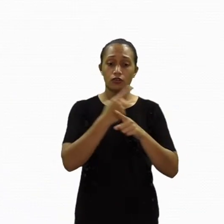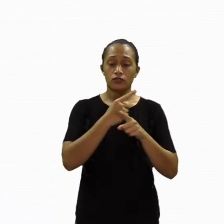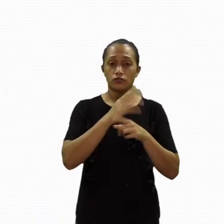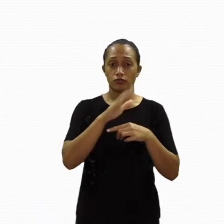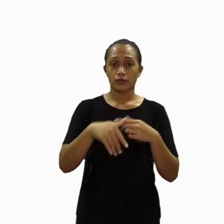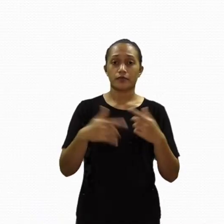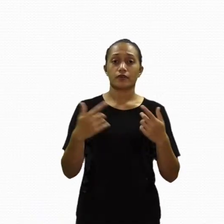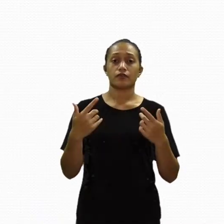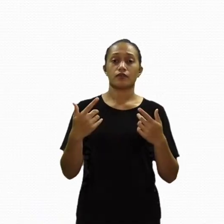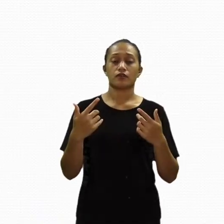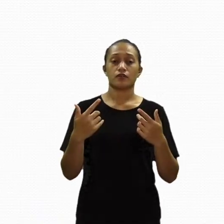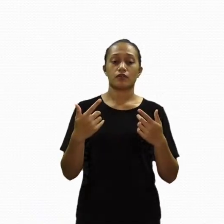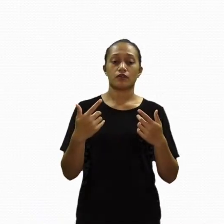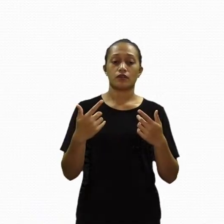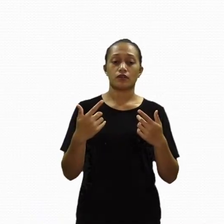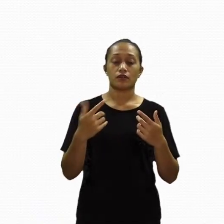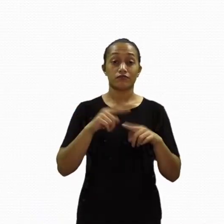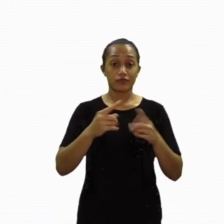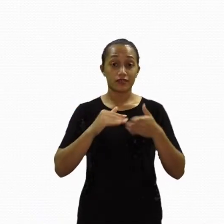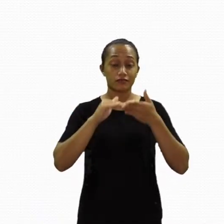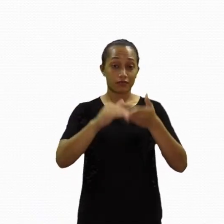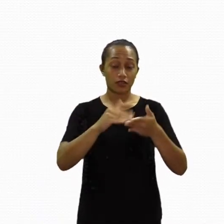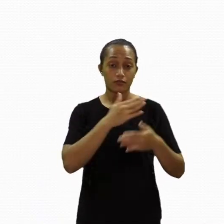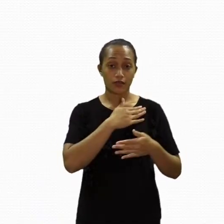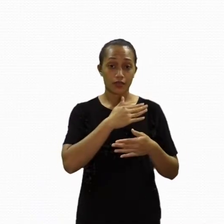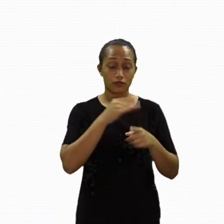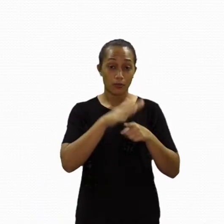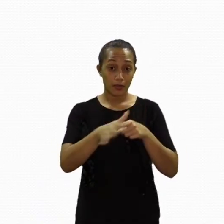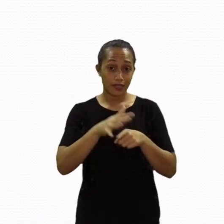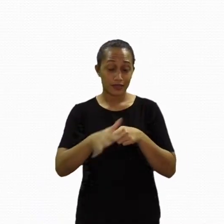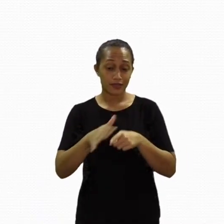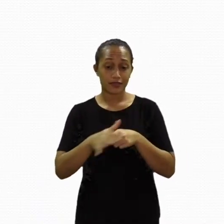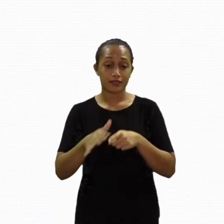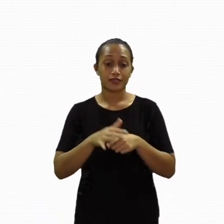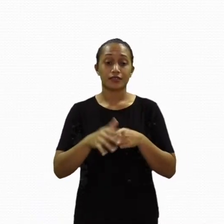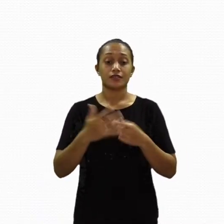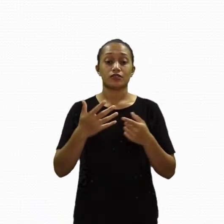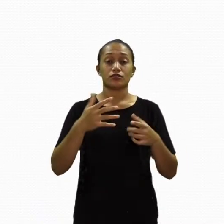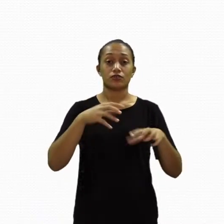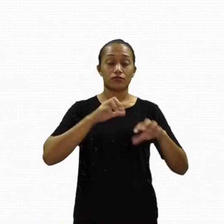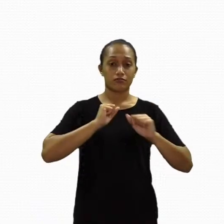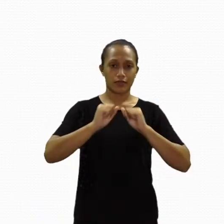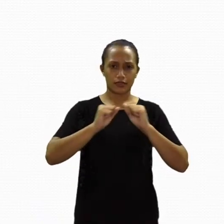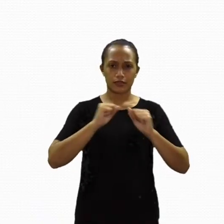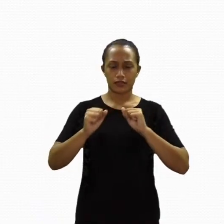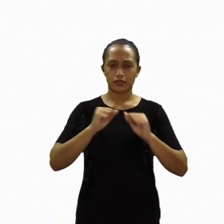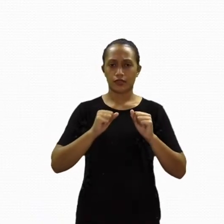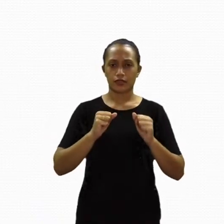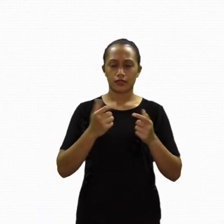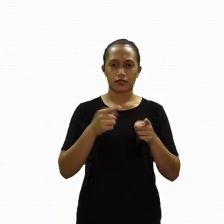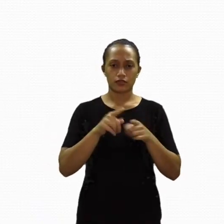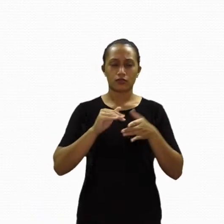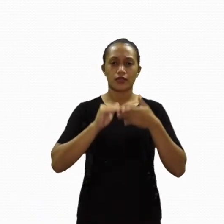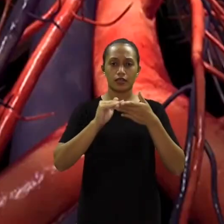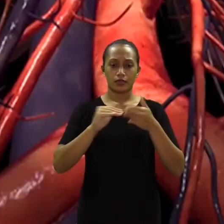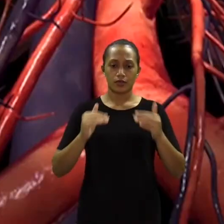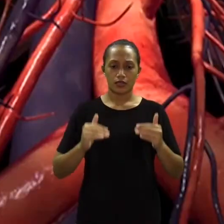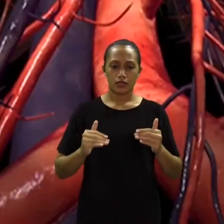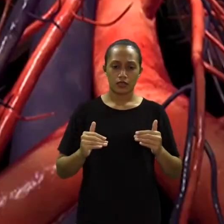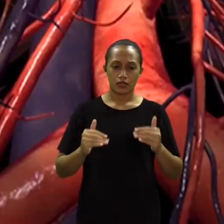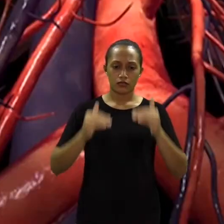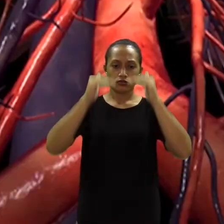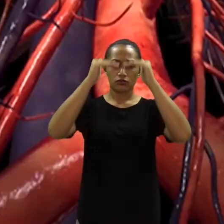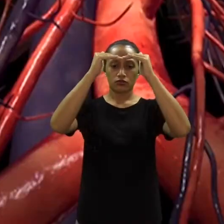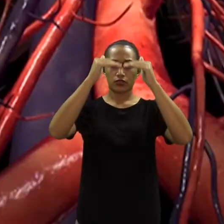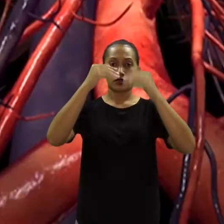or benefits of exercise to the blood vessels. Firstly, regular exercise also helps increase the number of blood vessels.